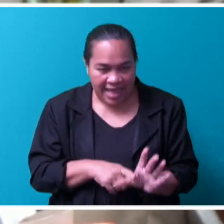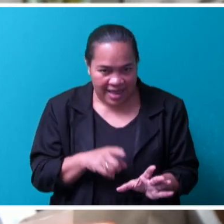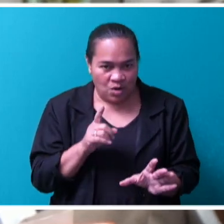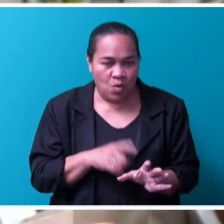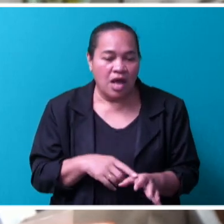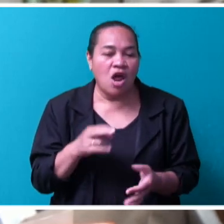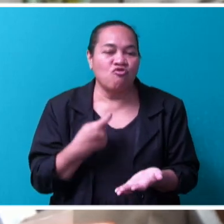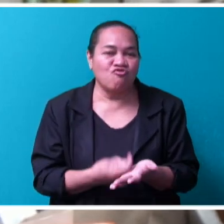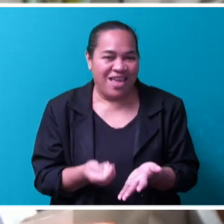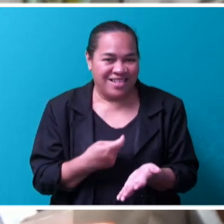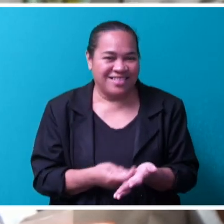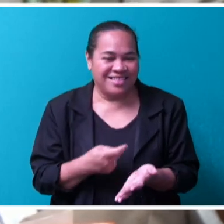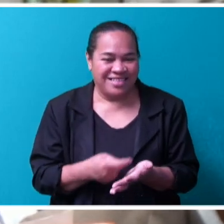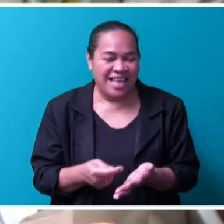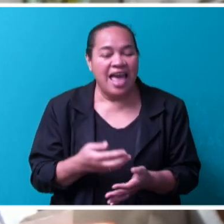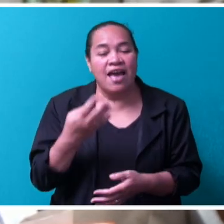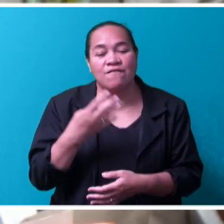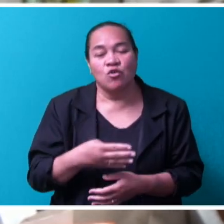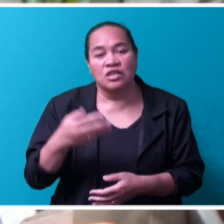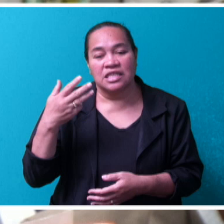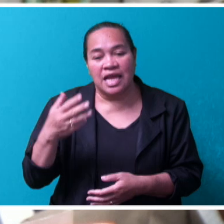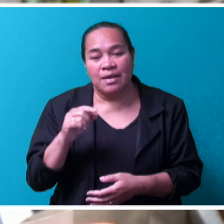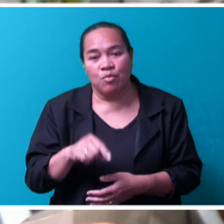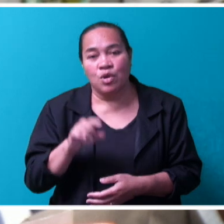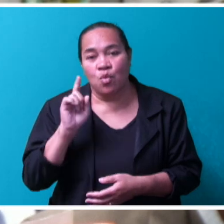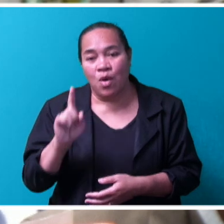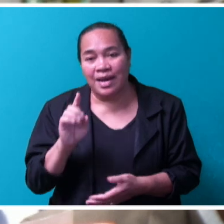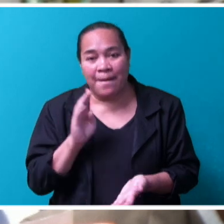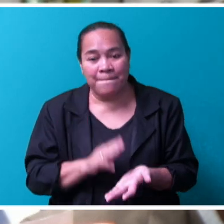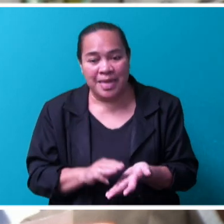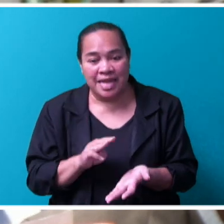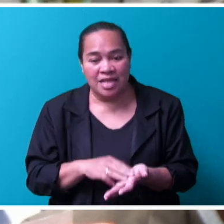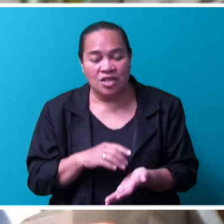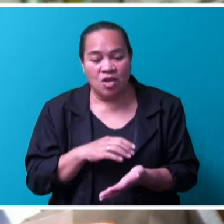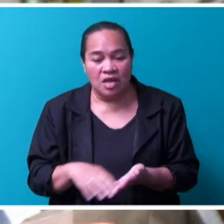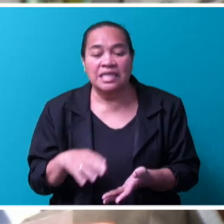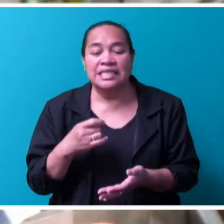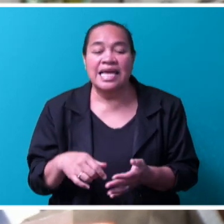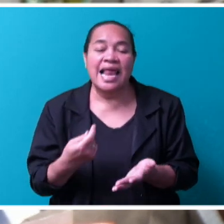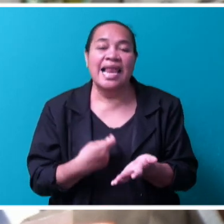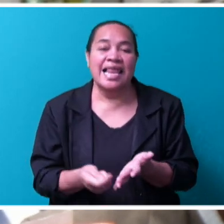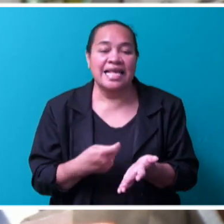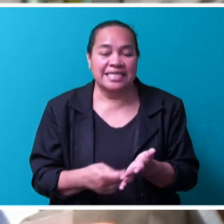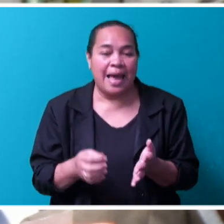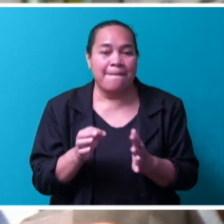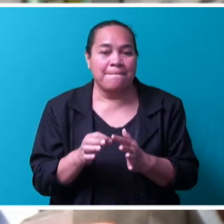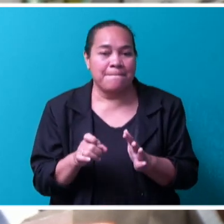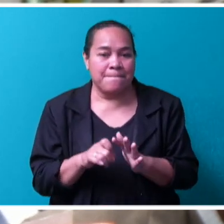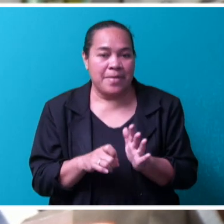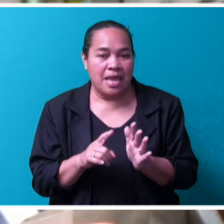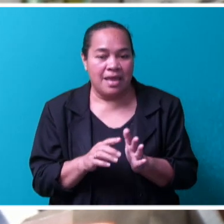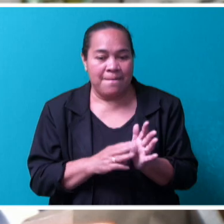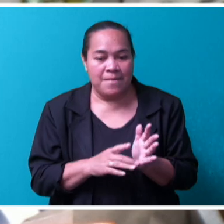incomes and 49.1 million in lease premium, while reducing lease areas